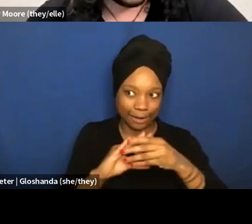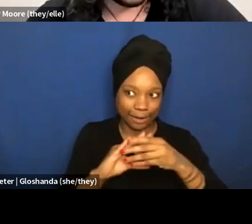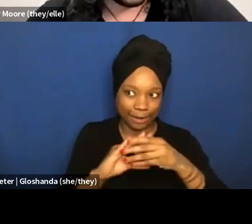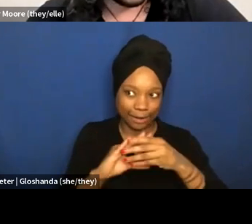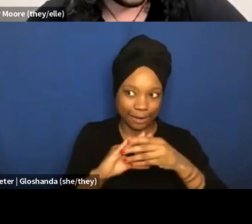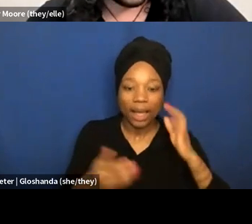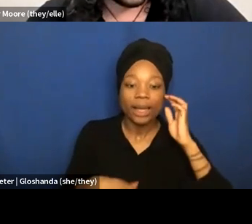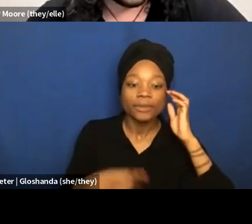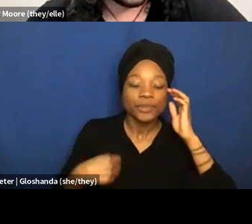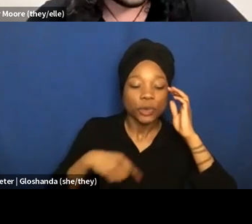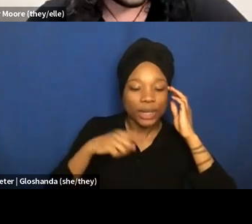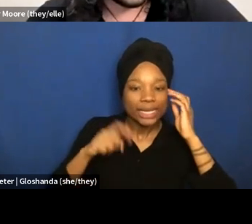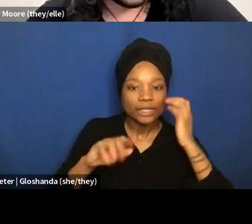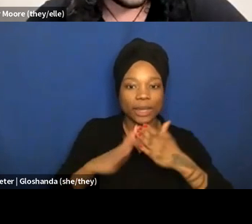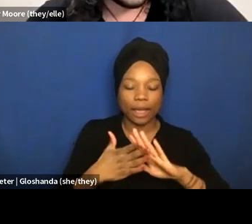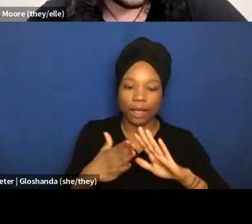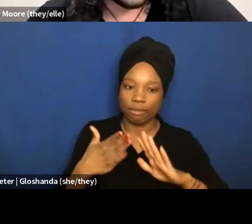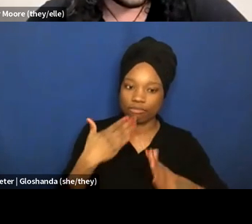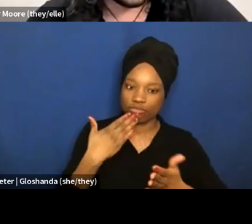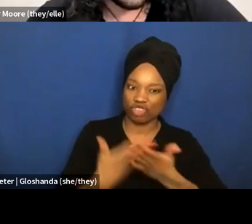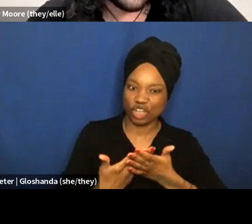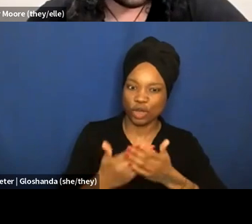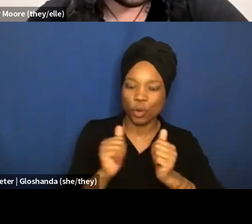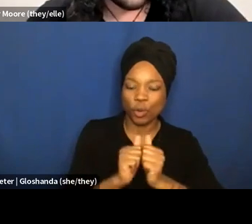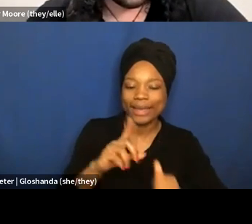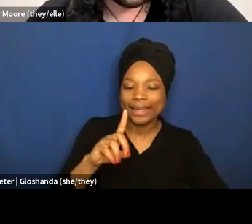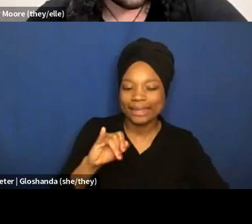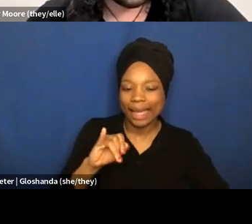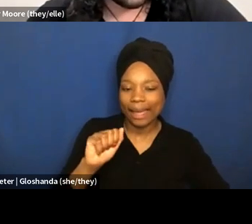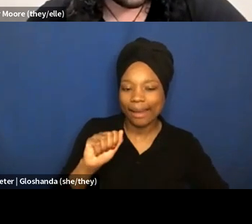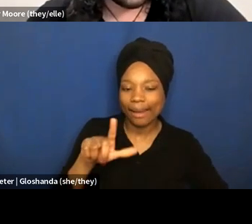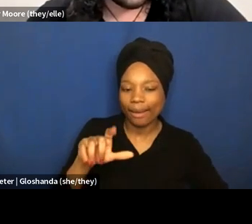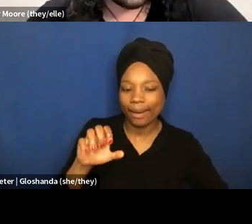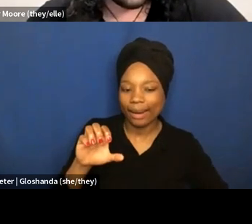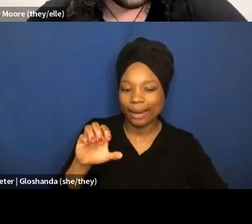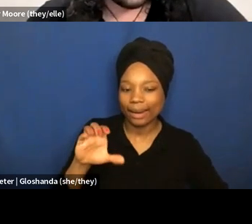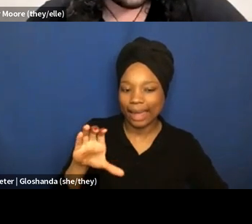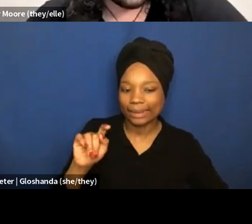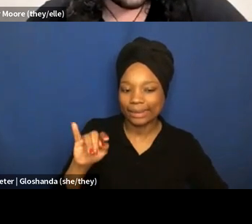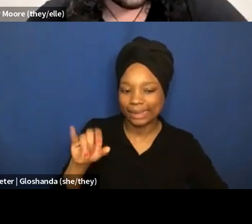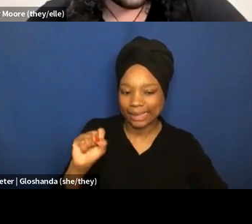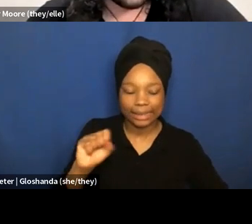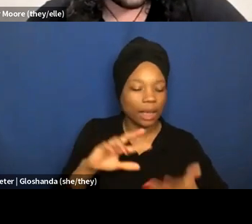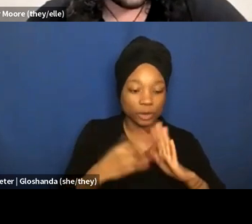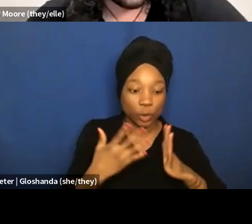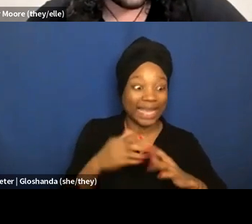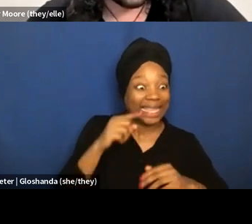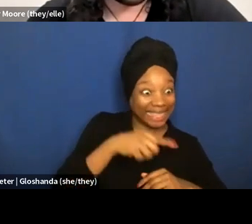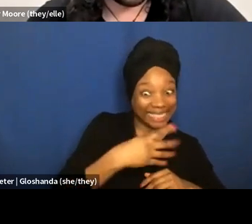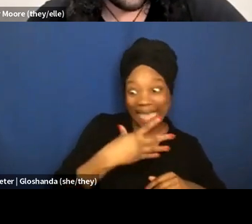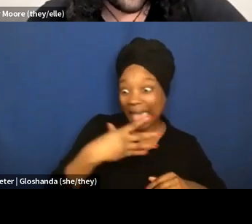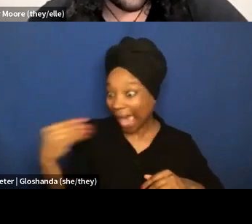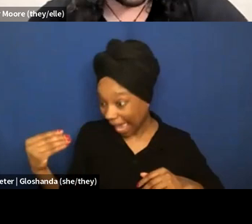really well-versed in dialectics, which is just a fancy way of saying this and rather than this instead of, or